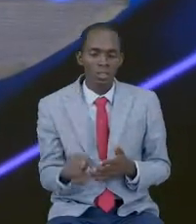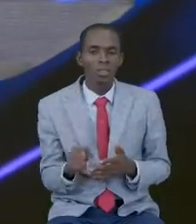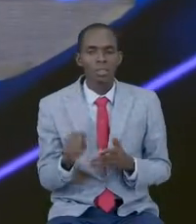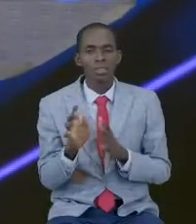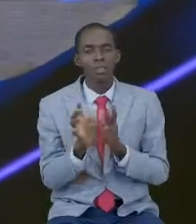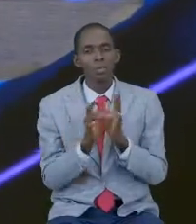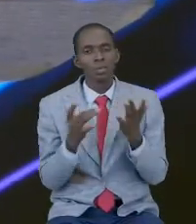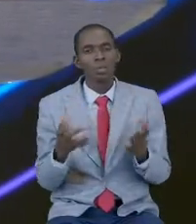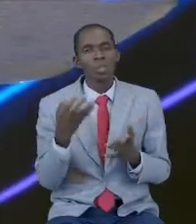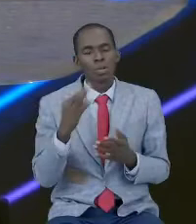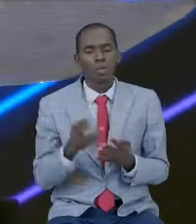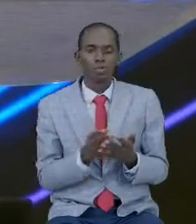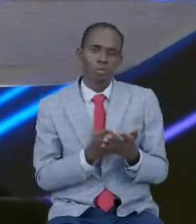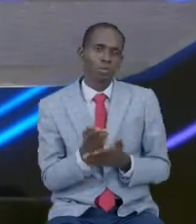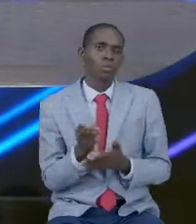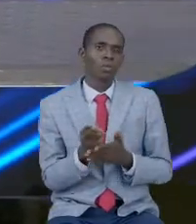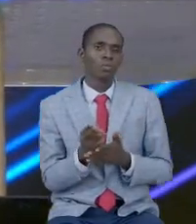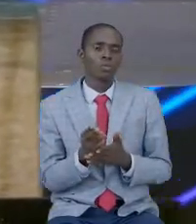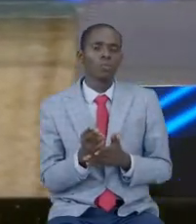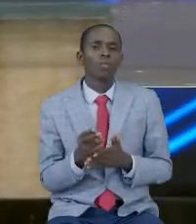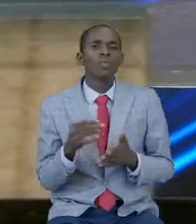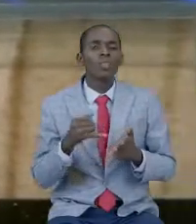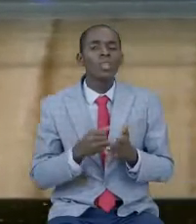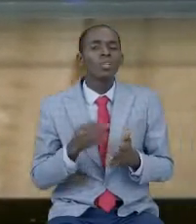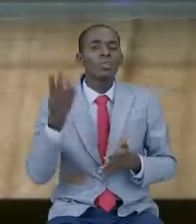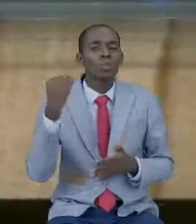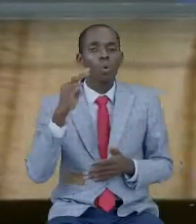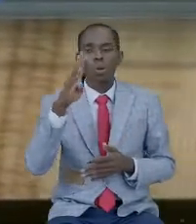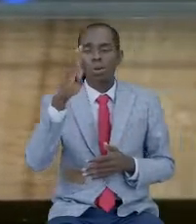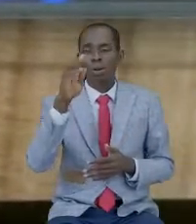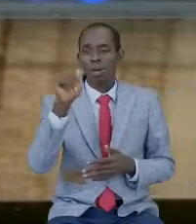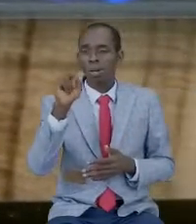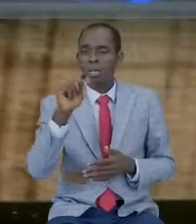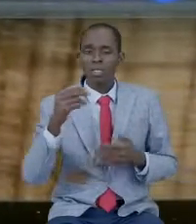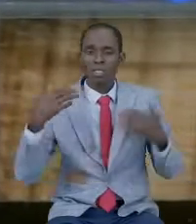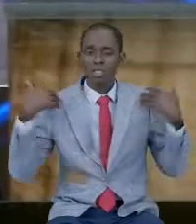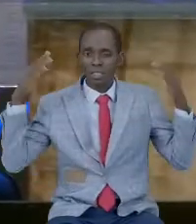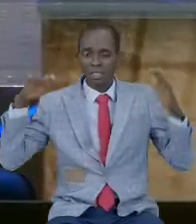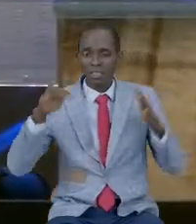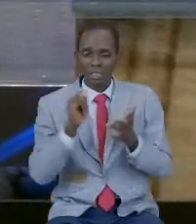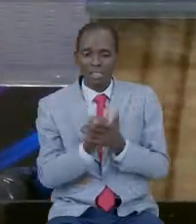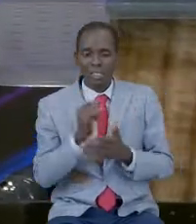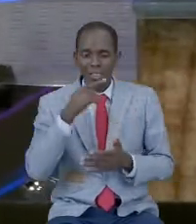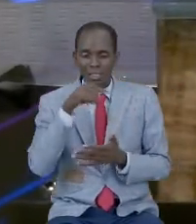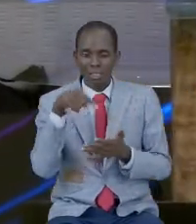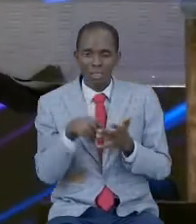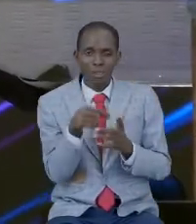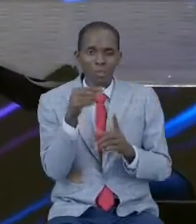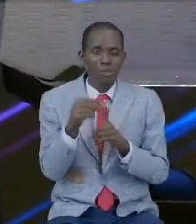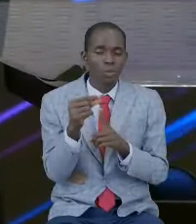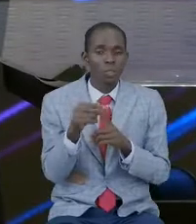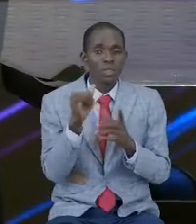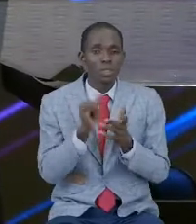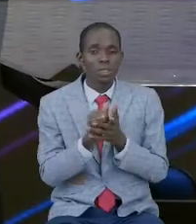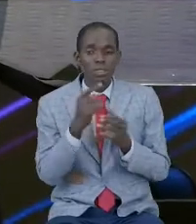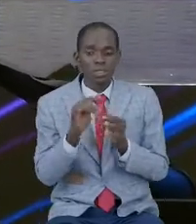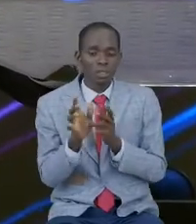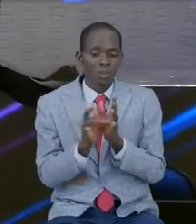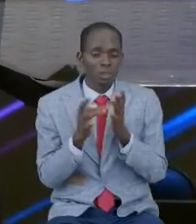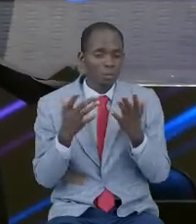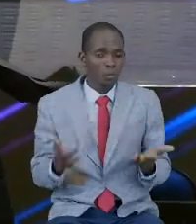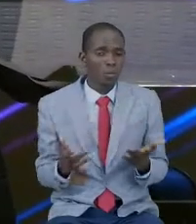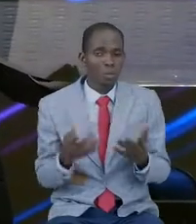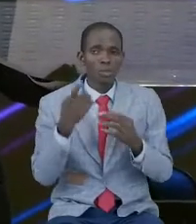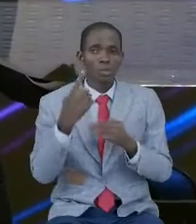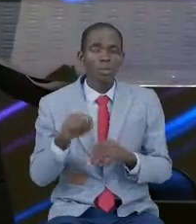of truth. By the way, it was an angel that said this and said that the scripture, the